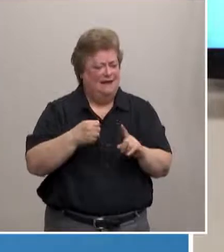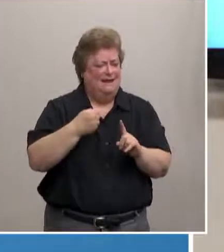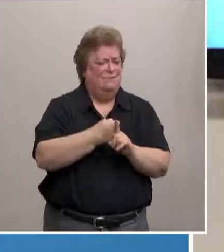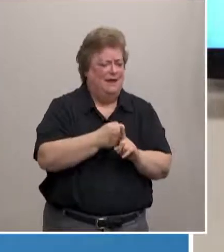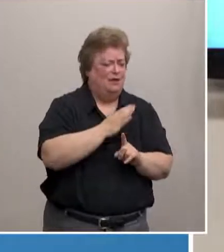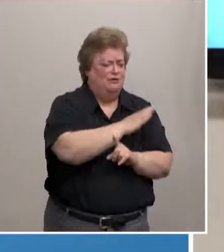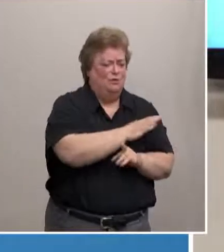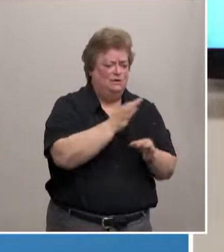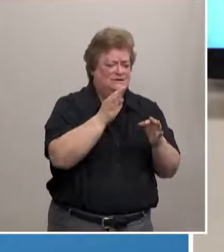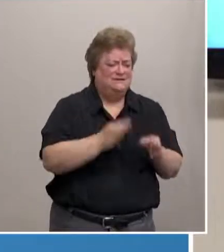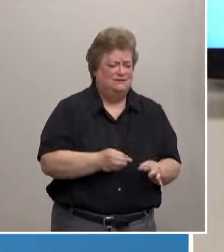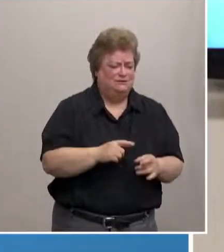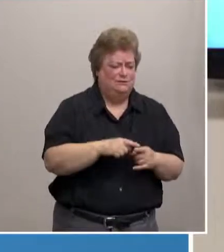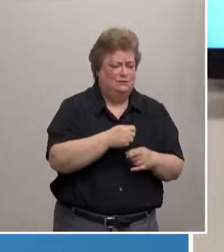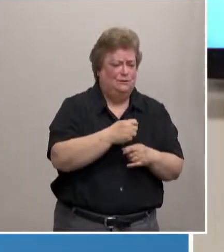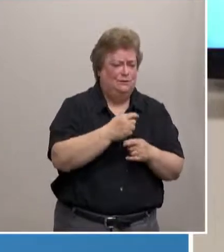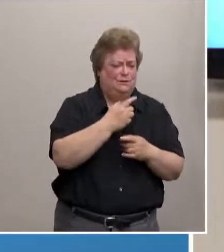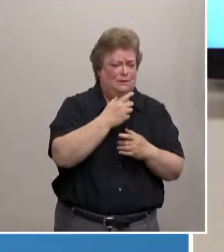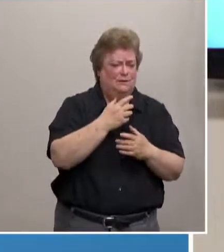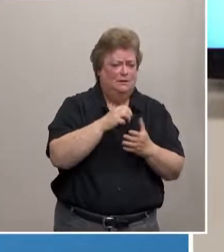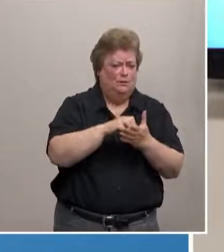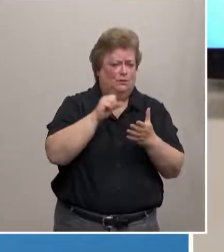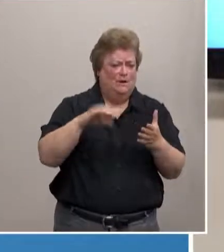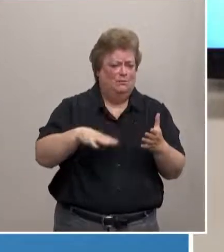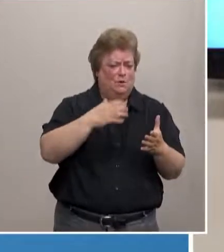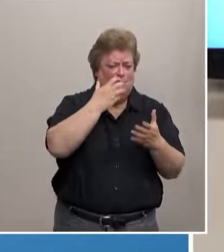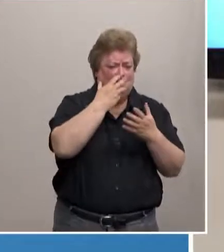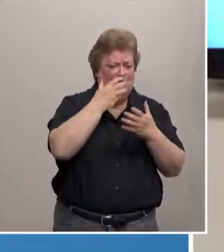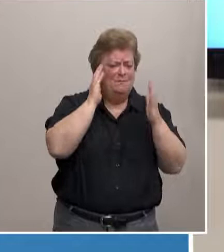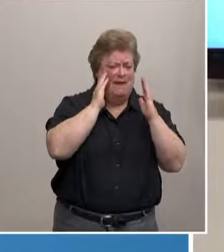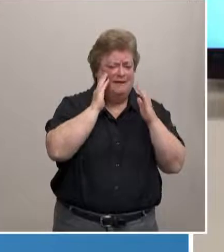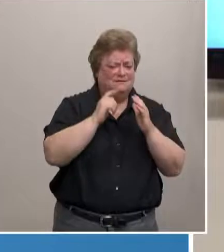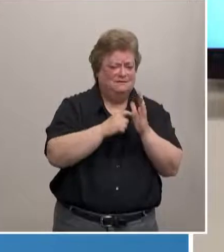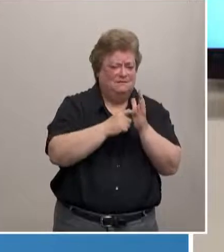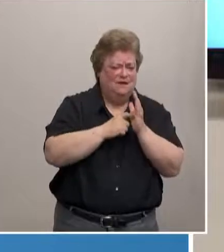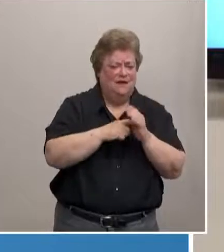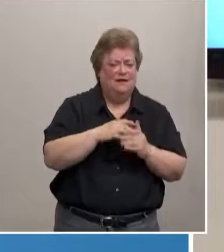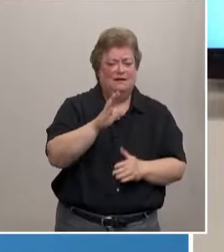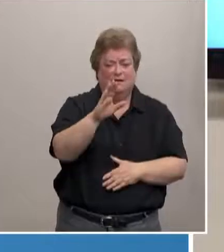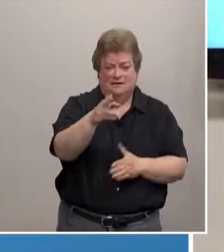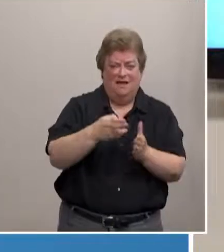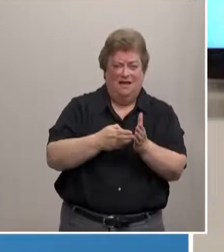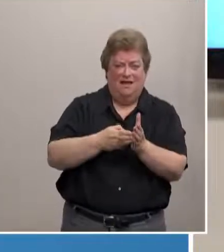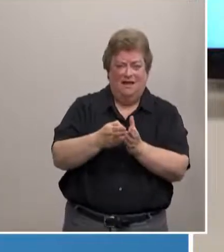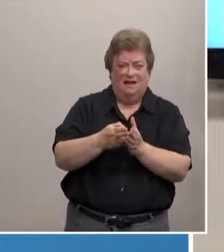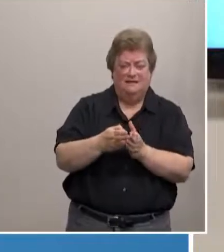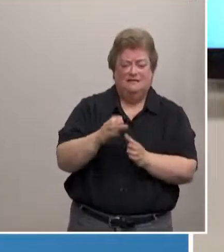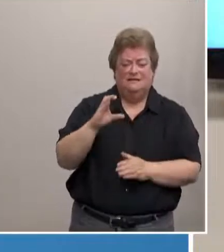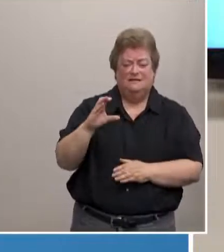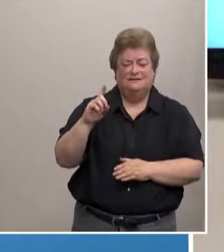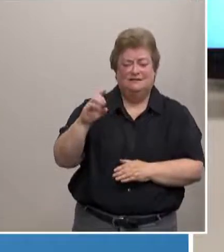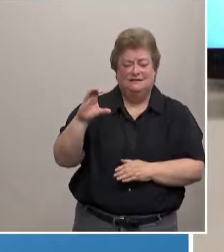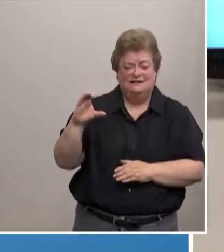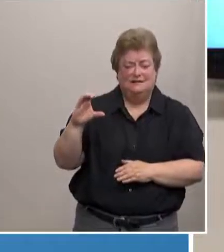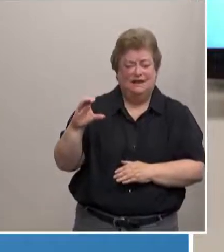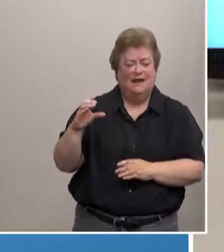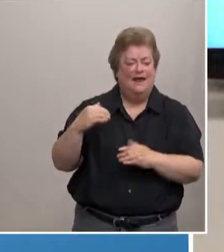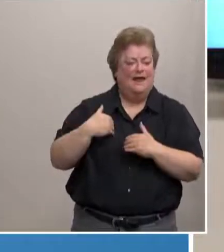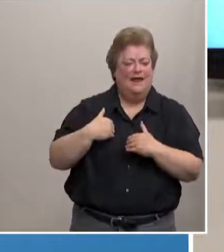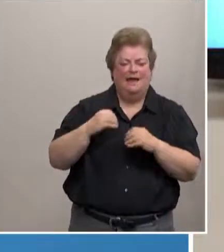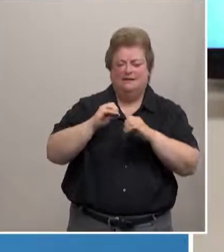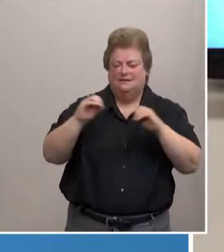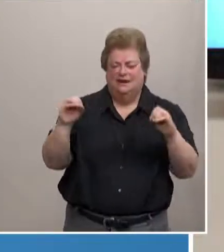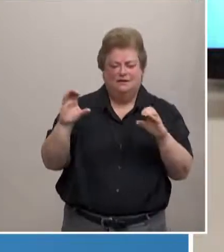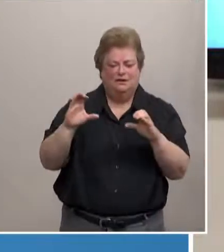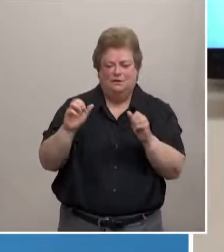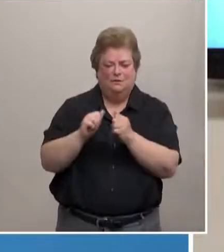the final straw? No, just being really honest, Brent, the CDC mandate really had nothing to do